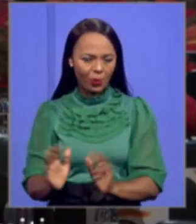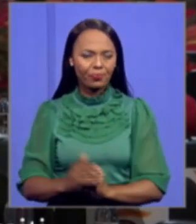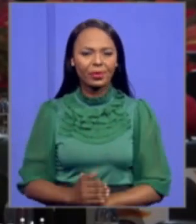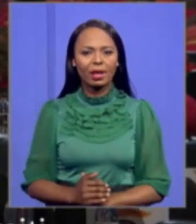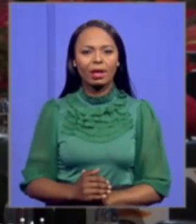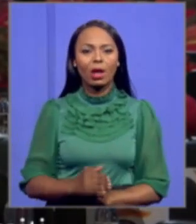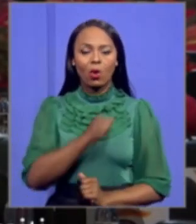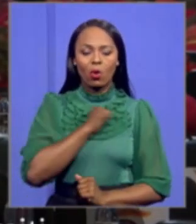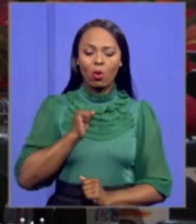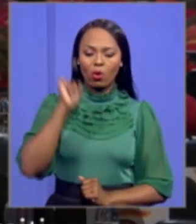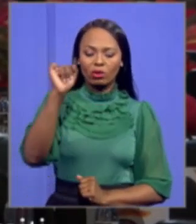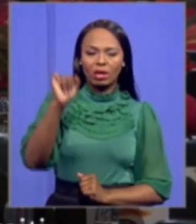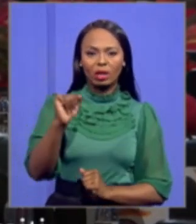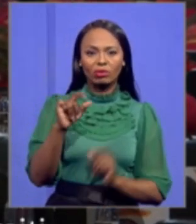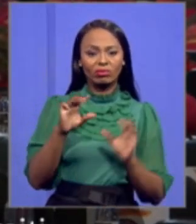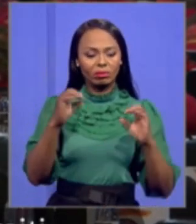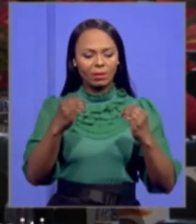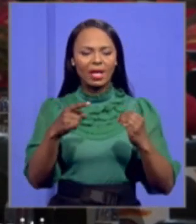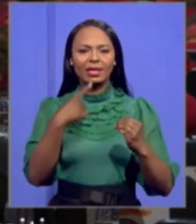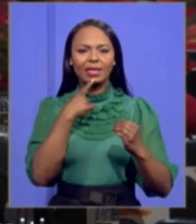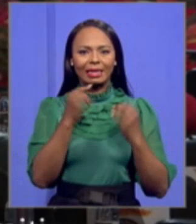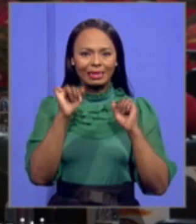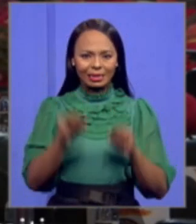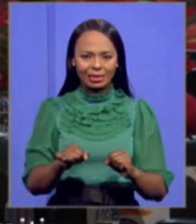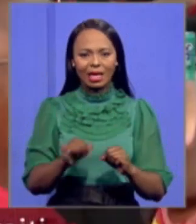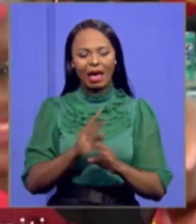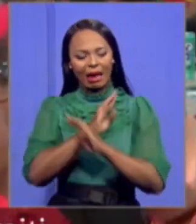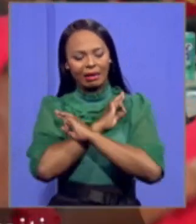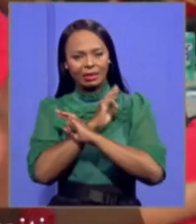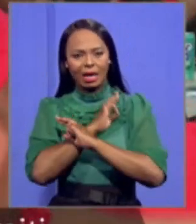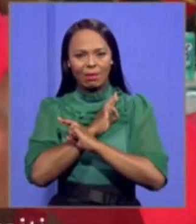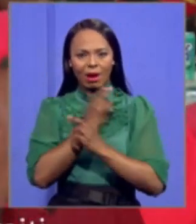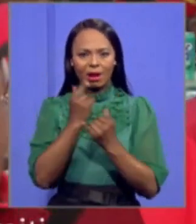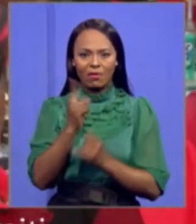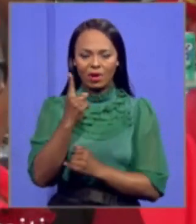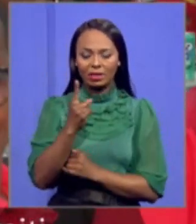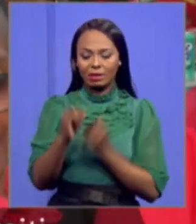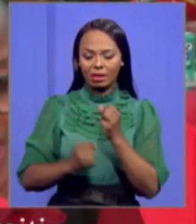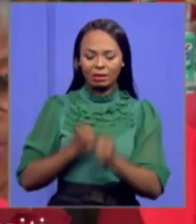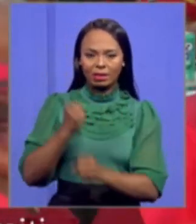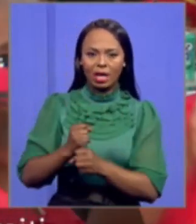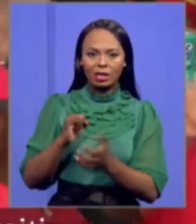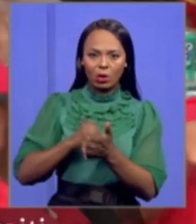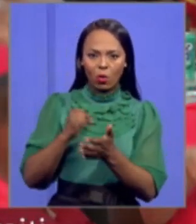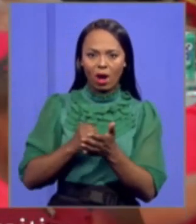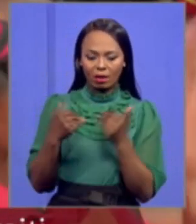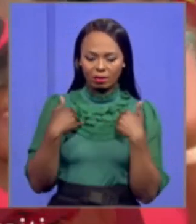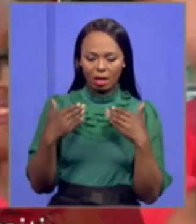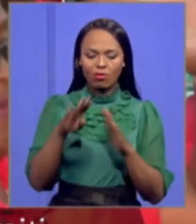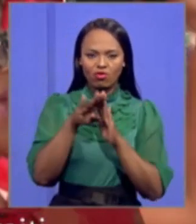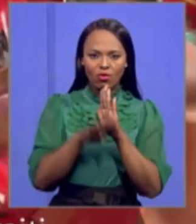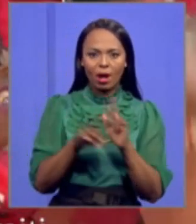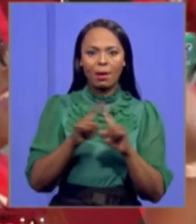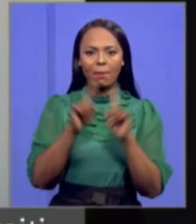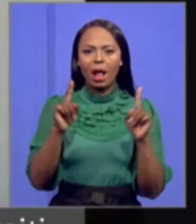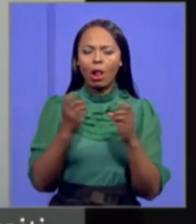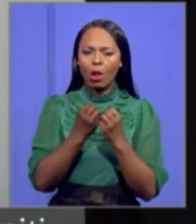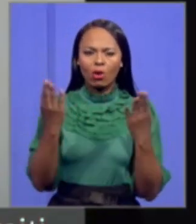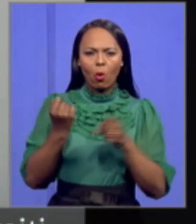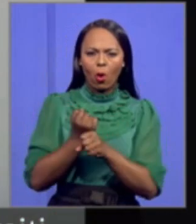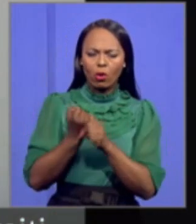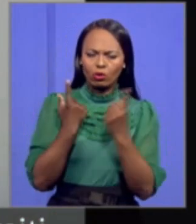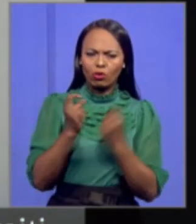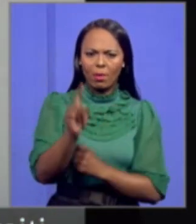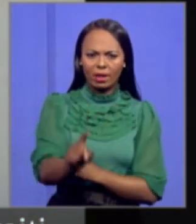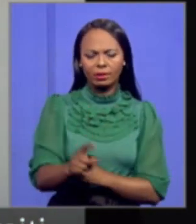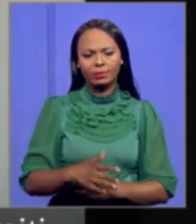e lothwang ho kenya tshebetsong leano le letjha la dipenshene e le la pele tlhakubele isao ho na le mosebetsi o mongata o lokelang ho etswa.